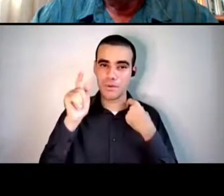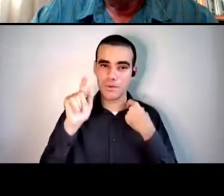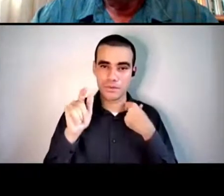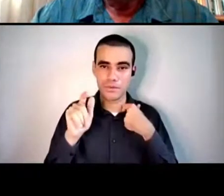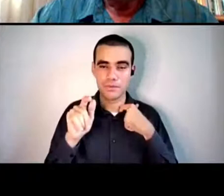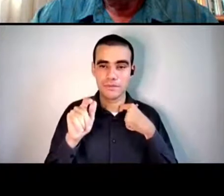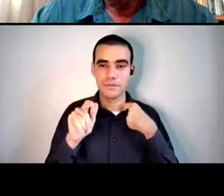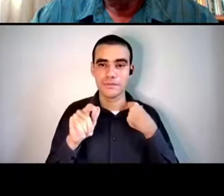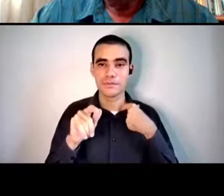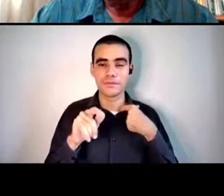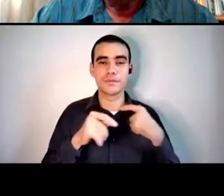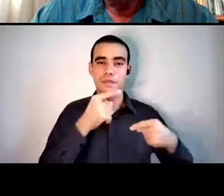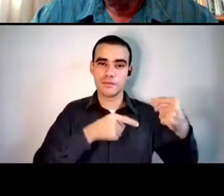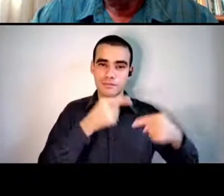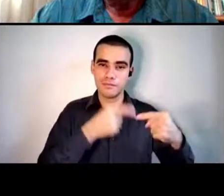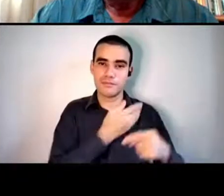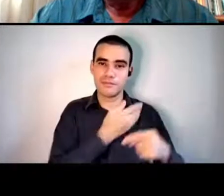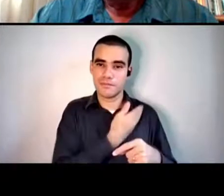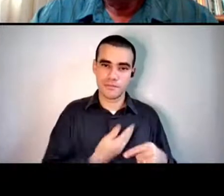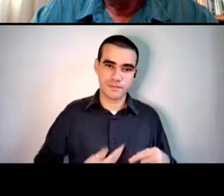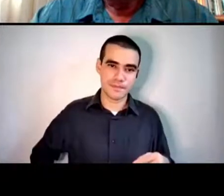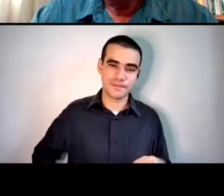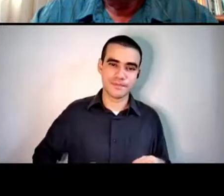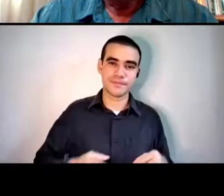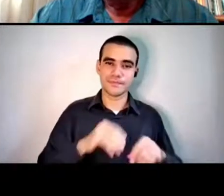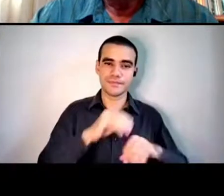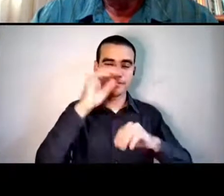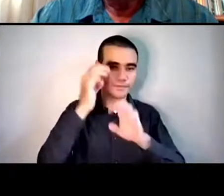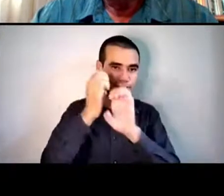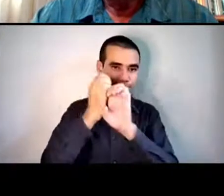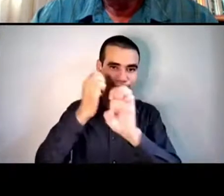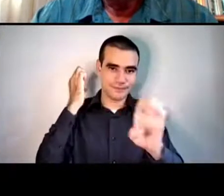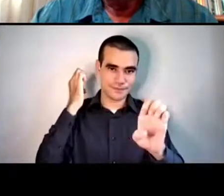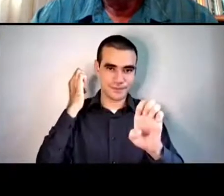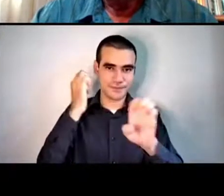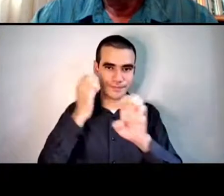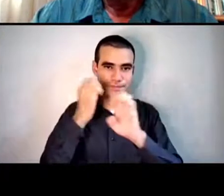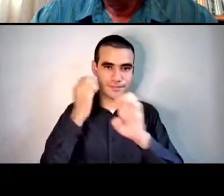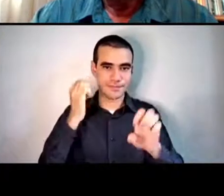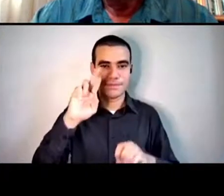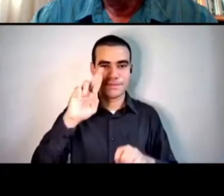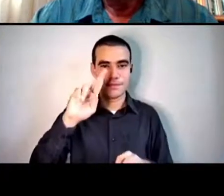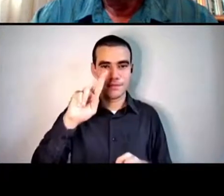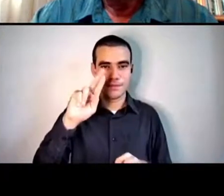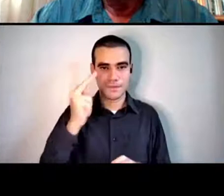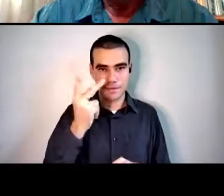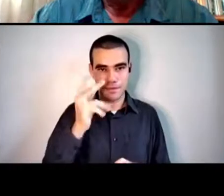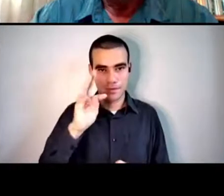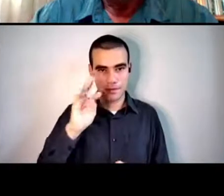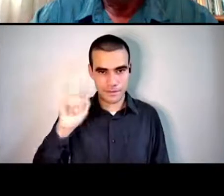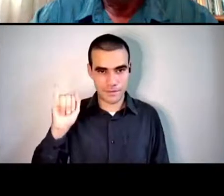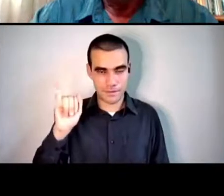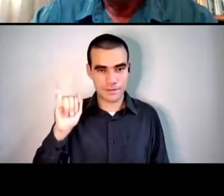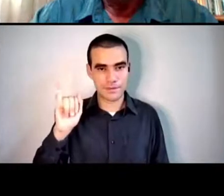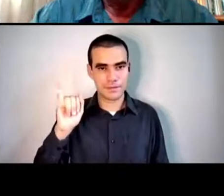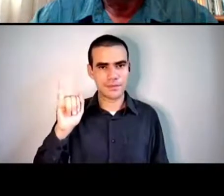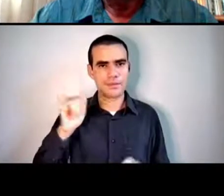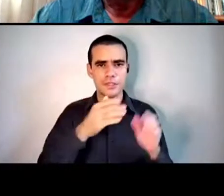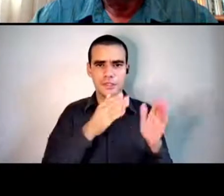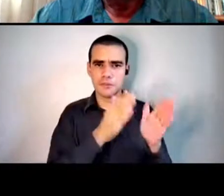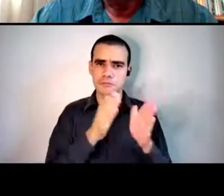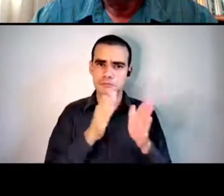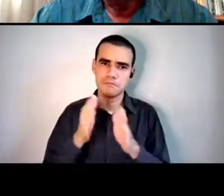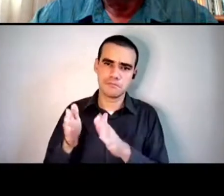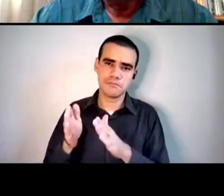unraveled. We understood that as a public policy, the pro-engenharias as RHTI were two